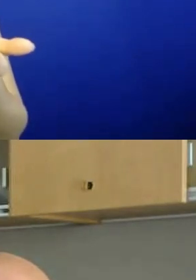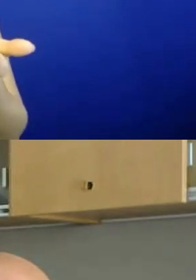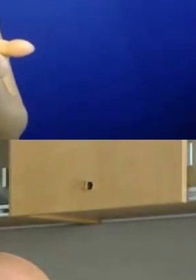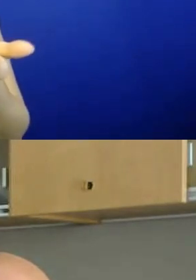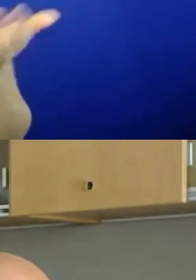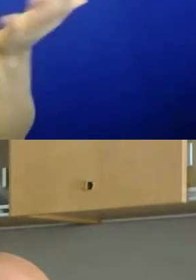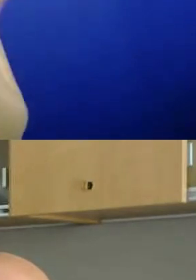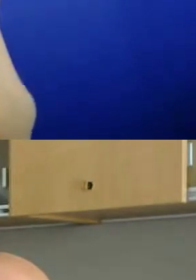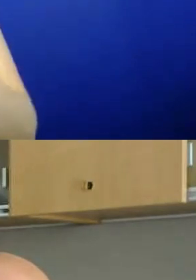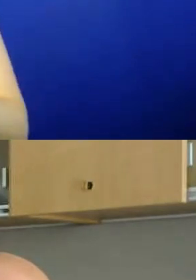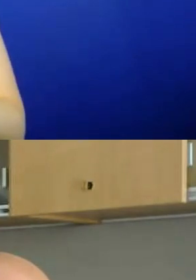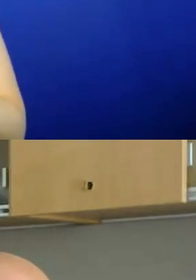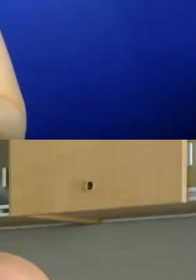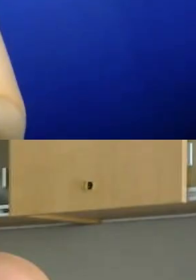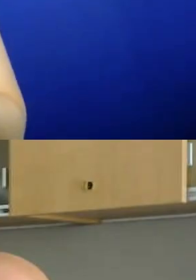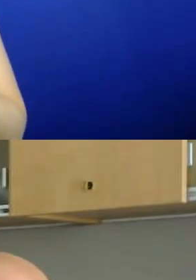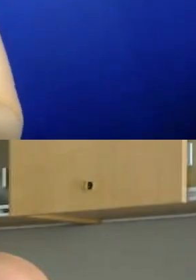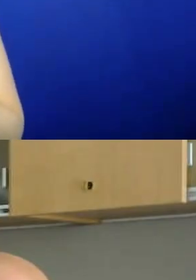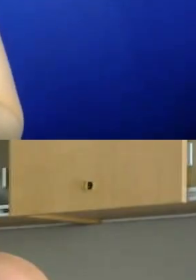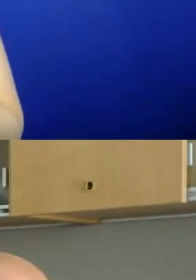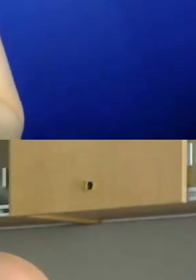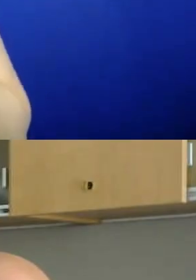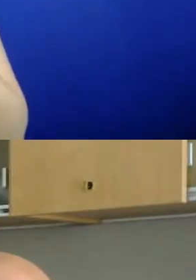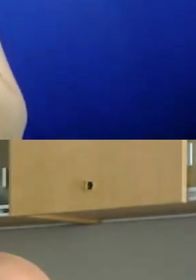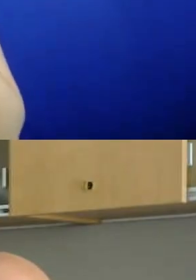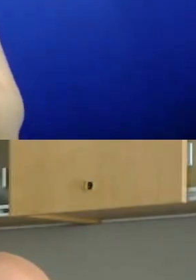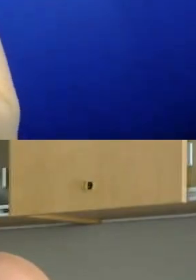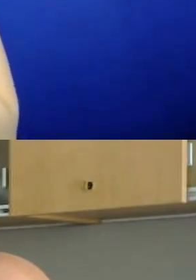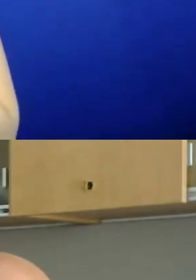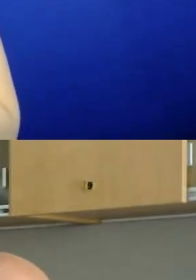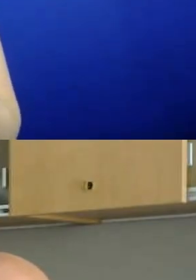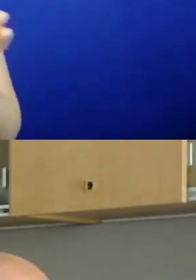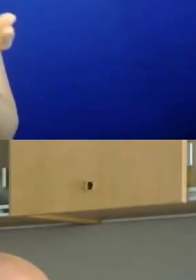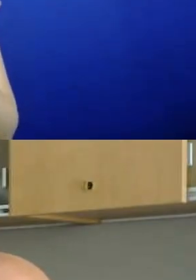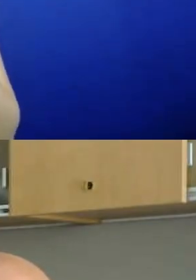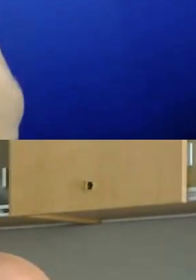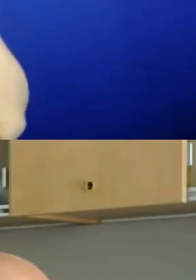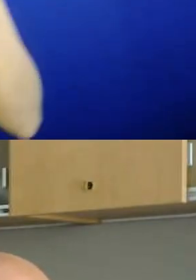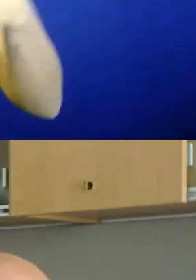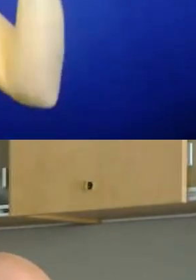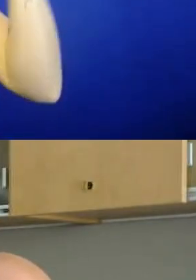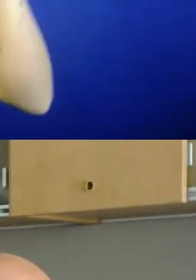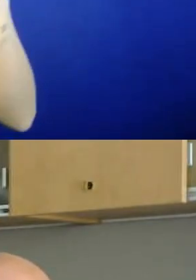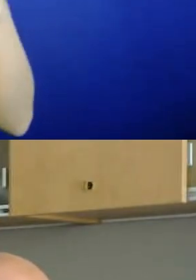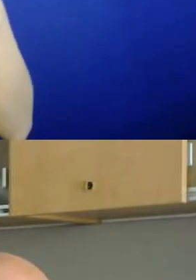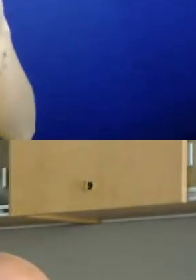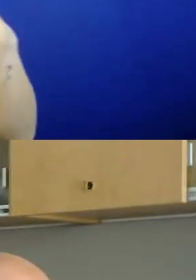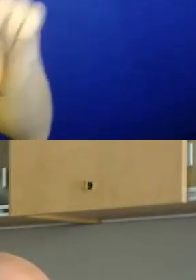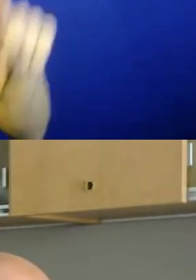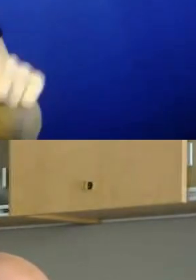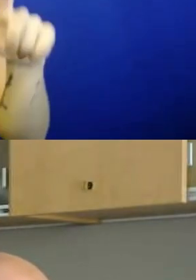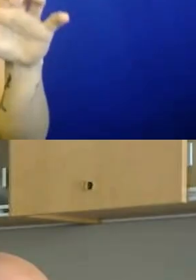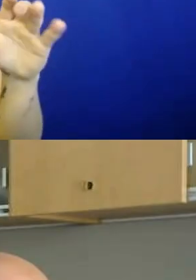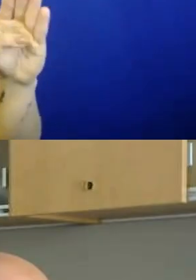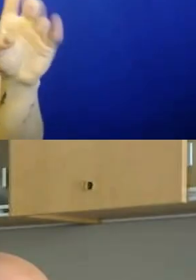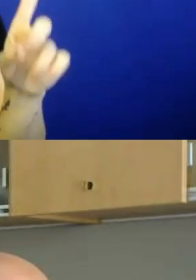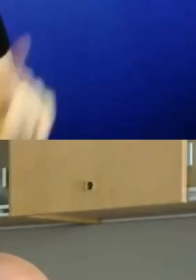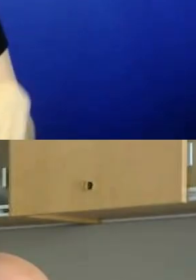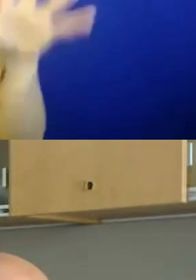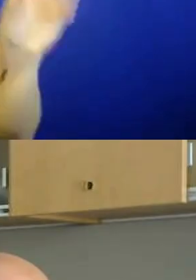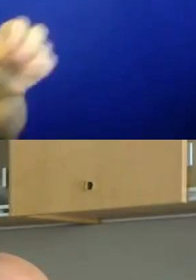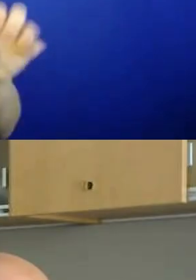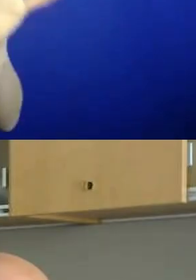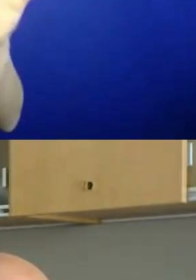what type they'd have to figure out what type would work with them. If it's high THC, low CBD, is it a